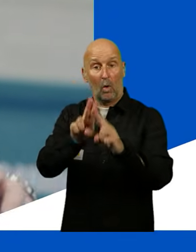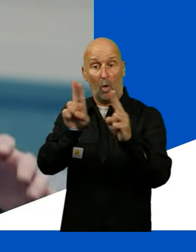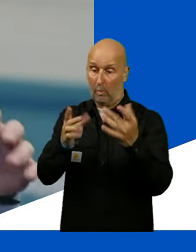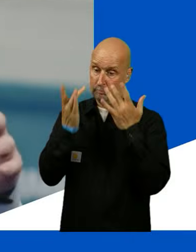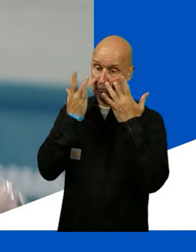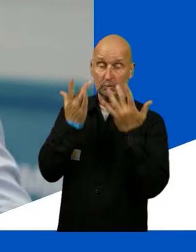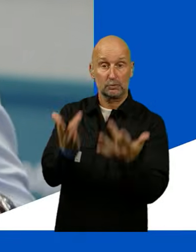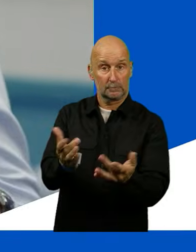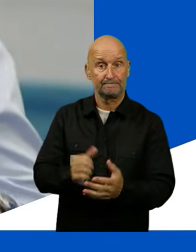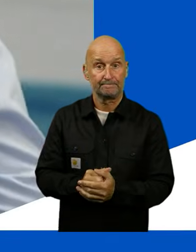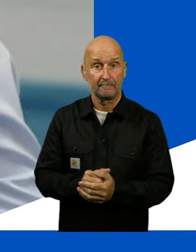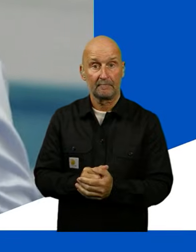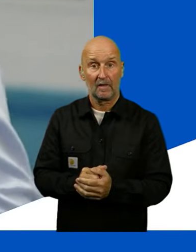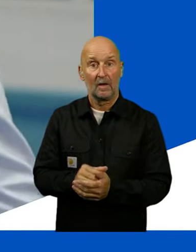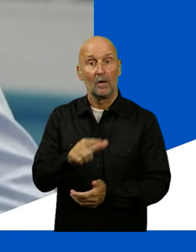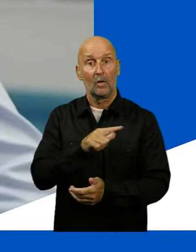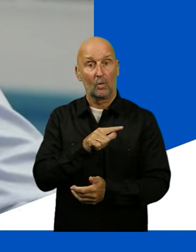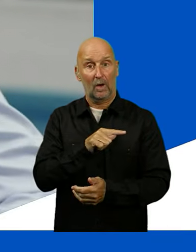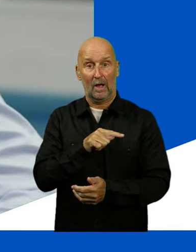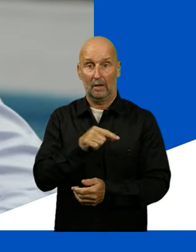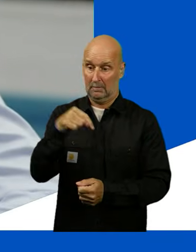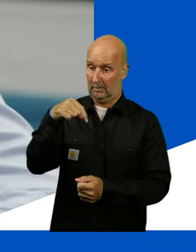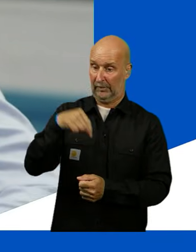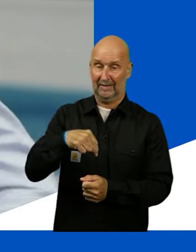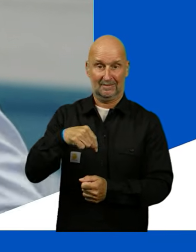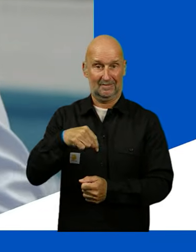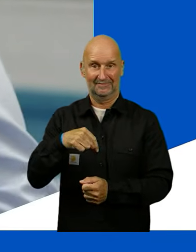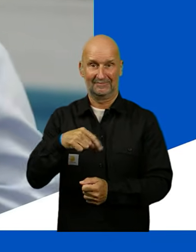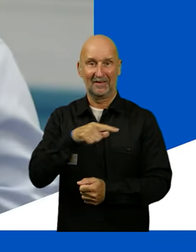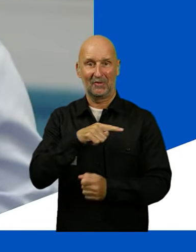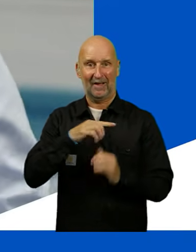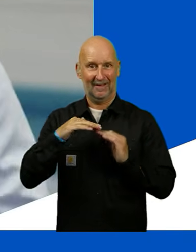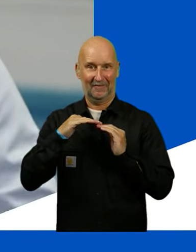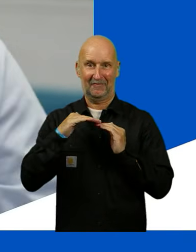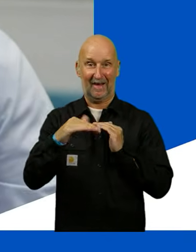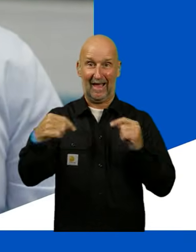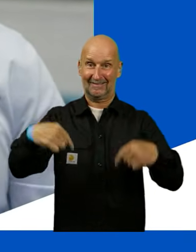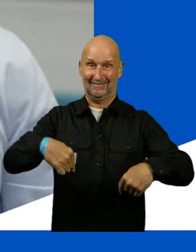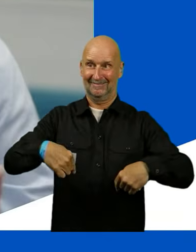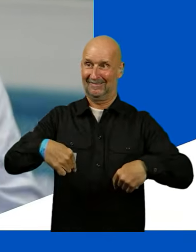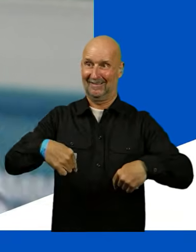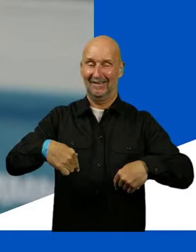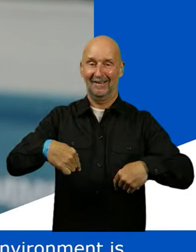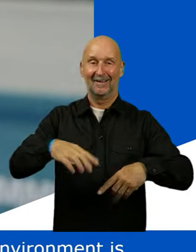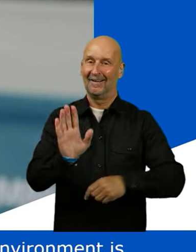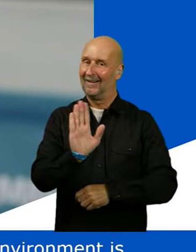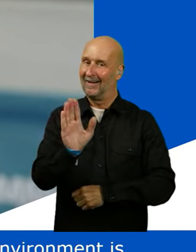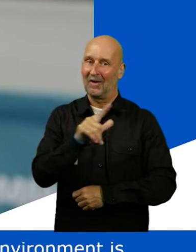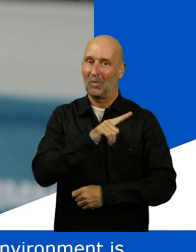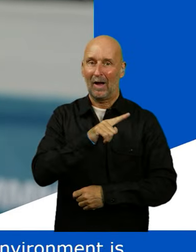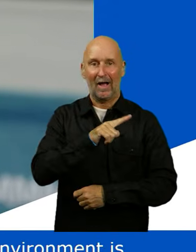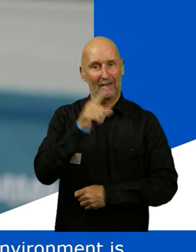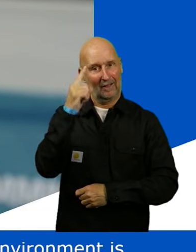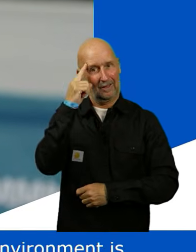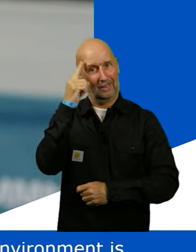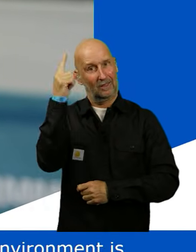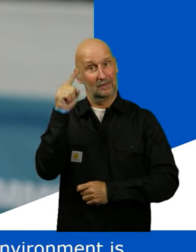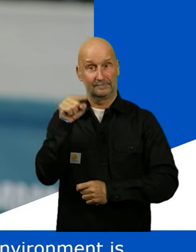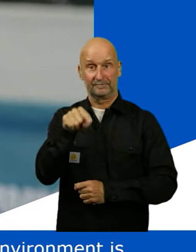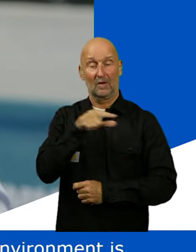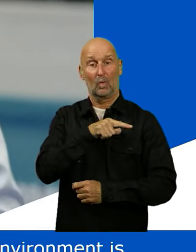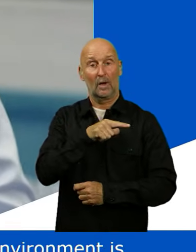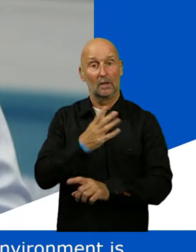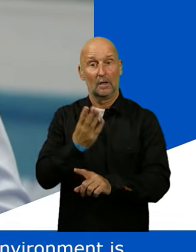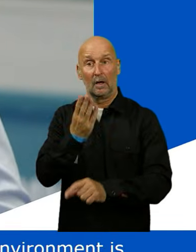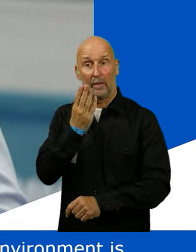This environment is fantastic in that it's nice and flat, but from my perspective, my idea is the user